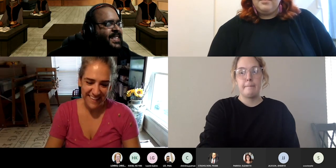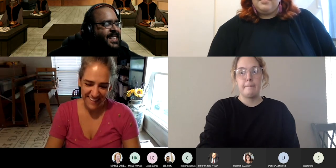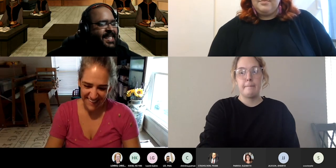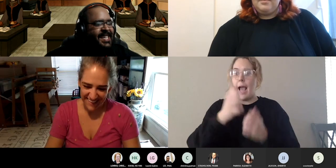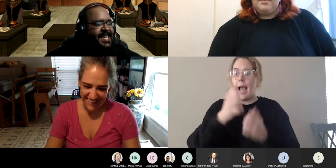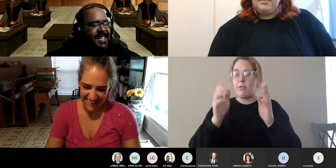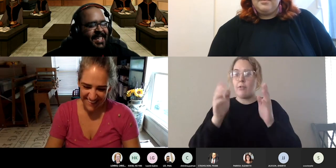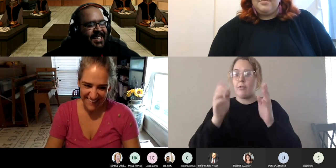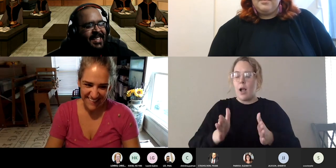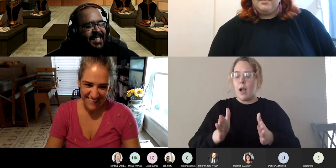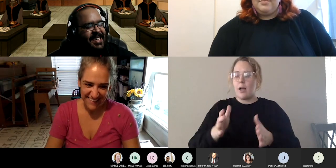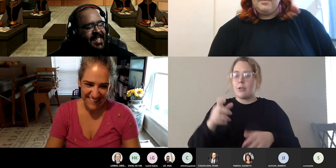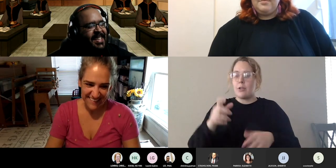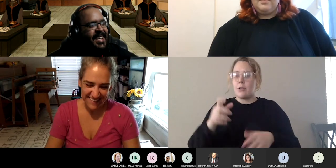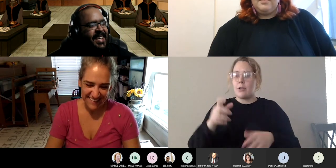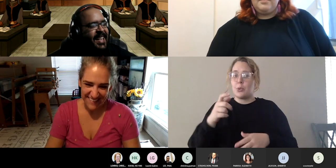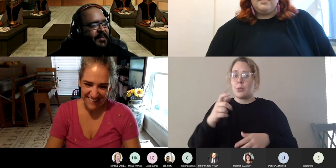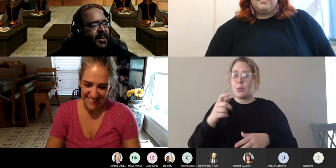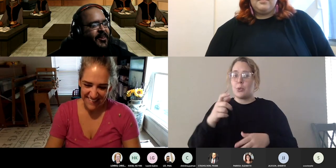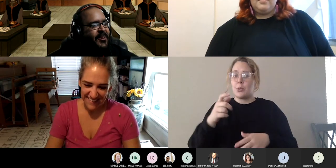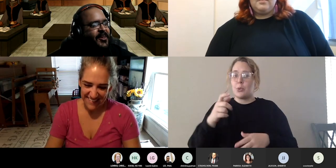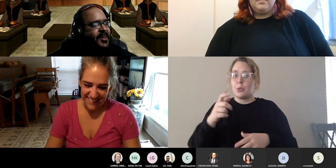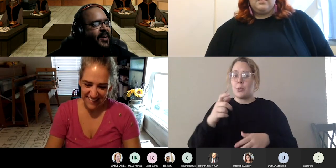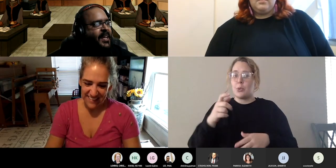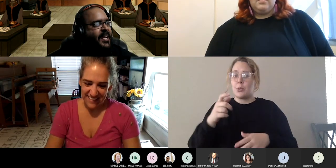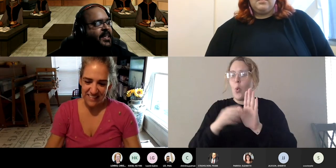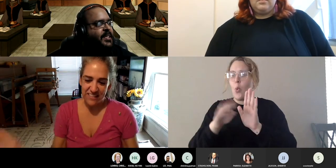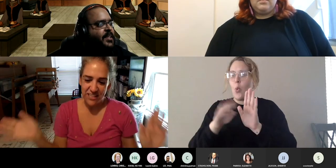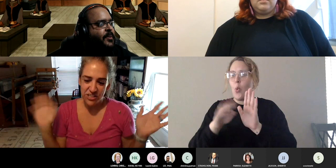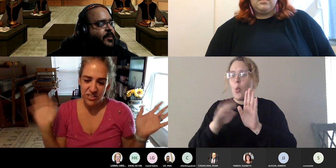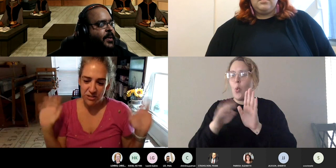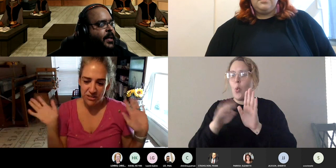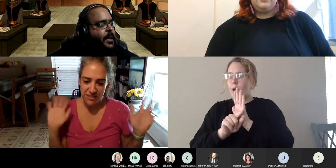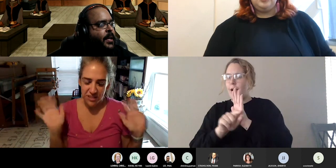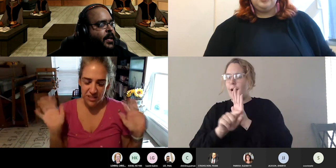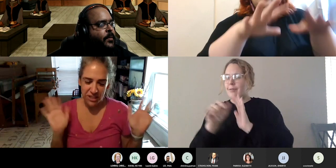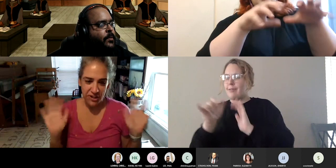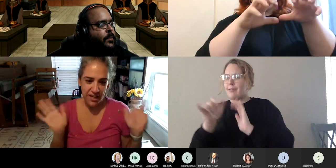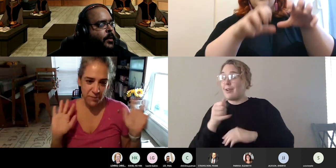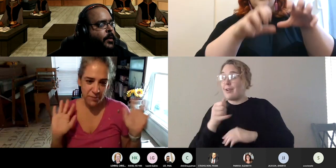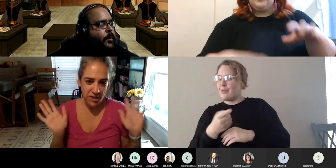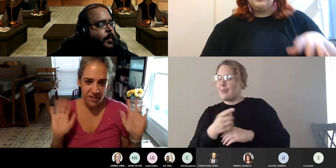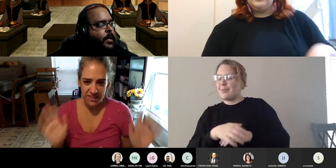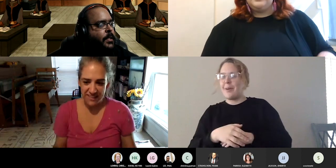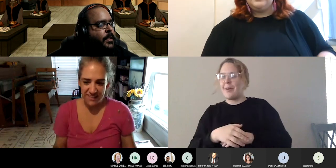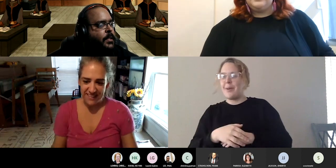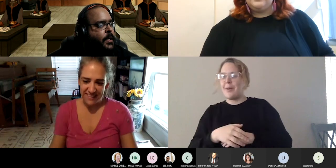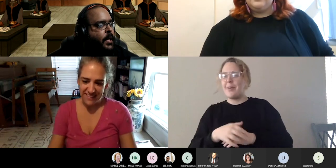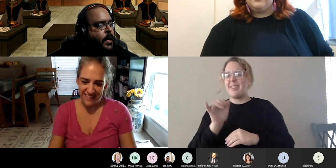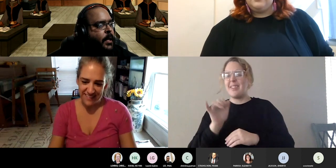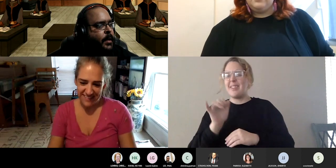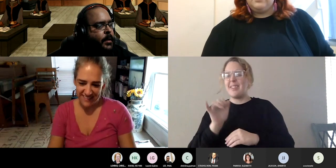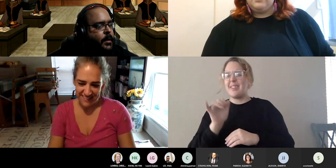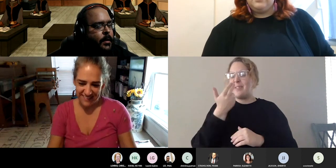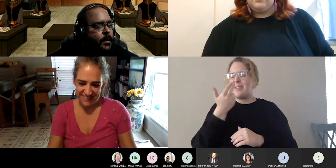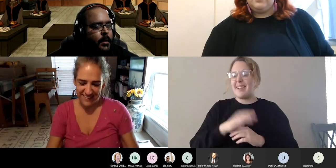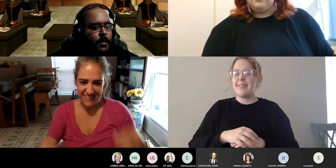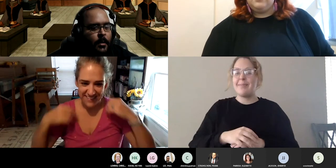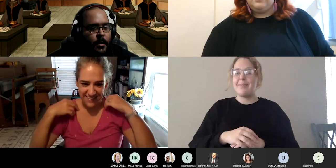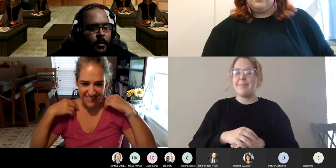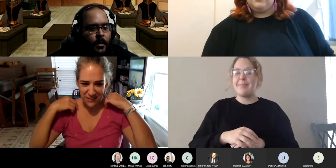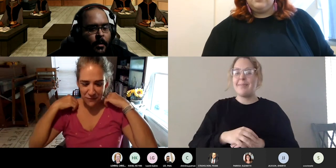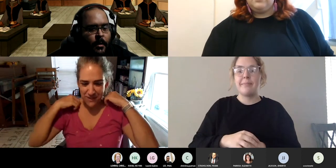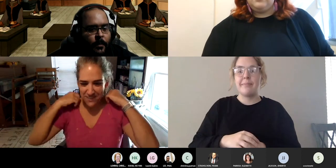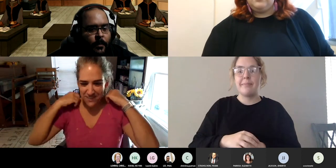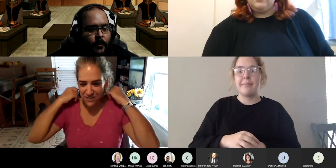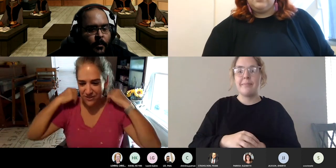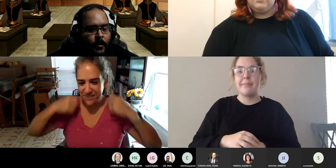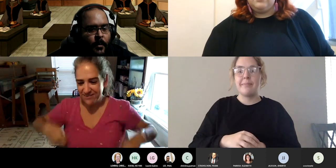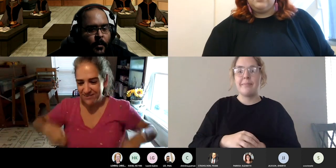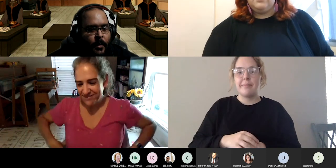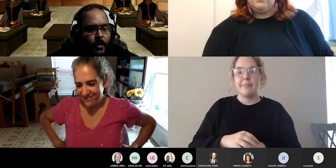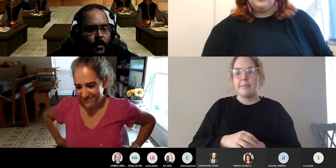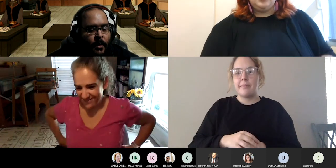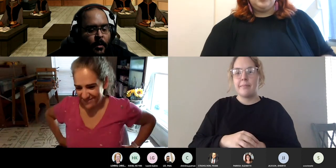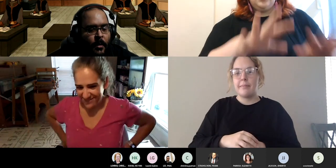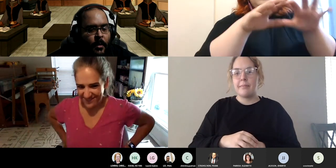like you were doing. Yeah, that'd be cool. All right, let's see. So we have Twinery Basics Guide.